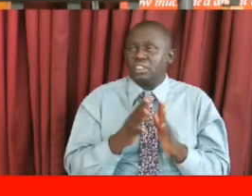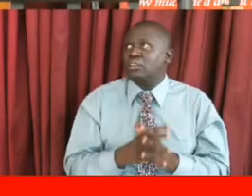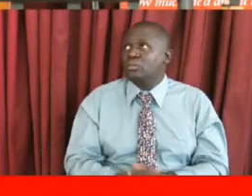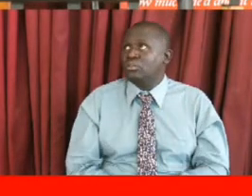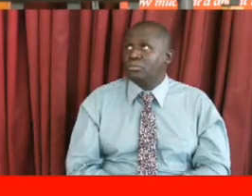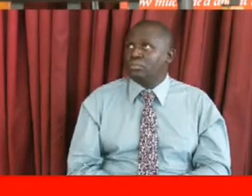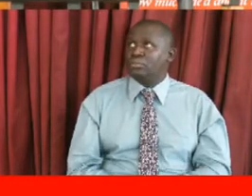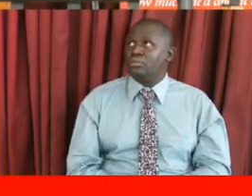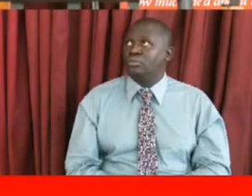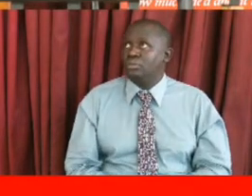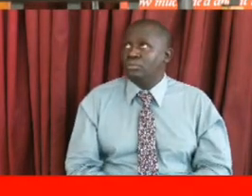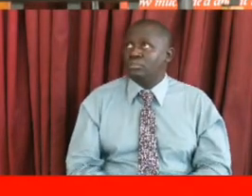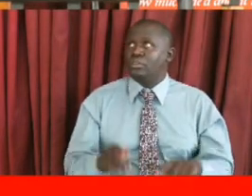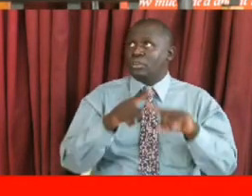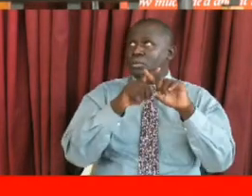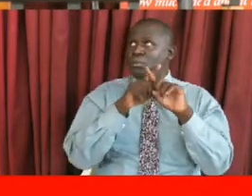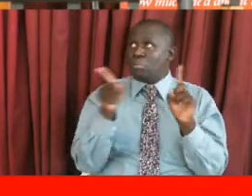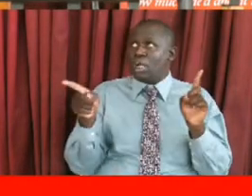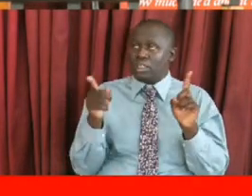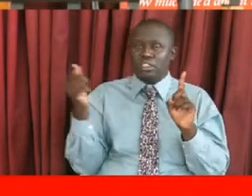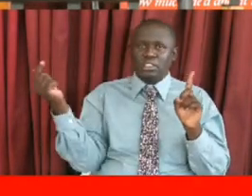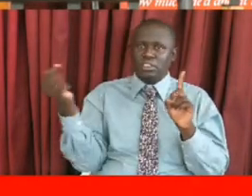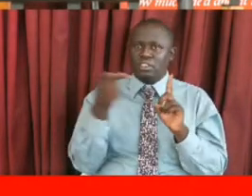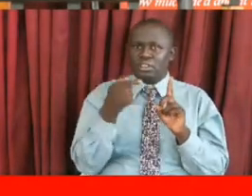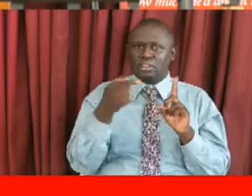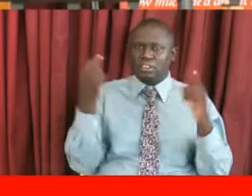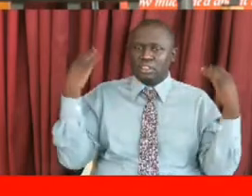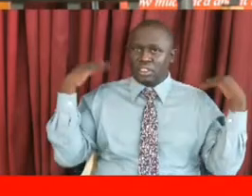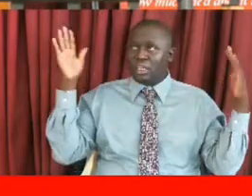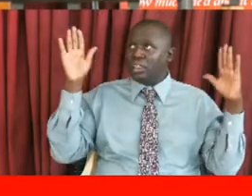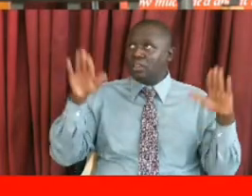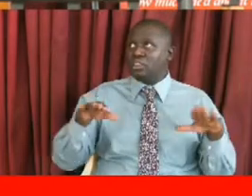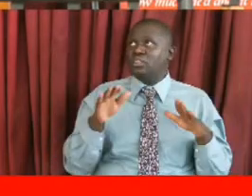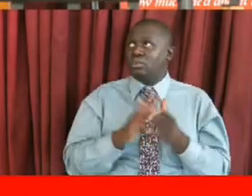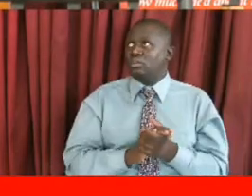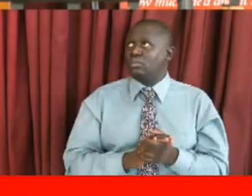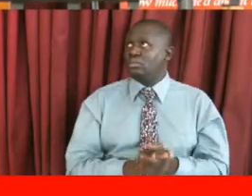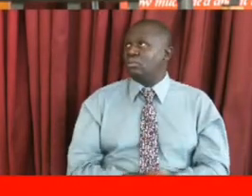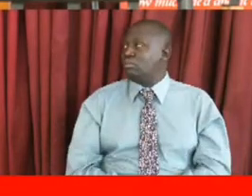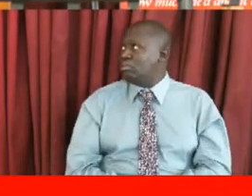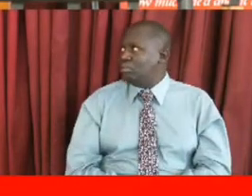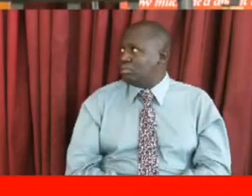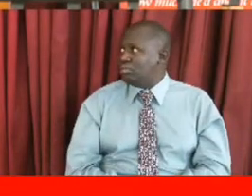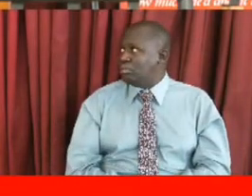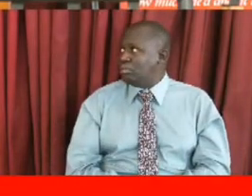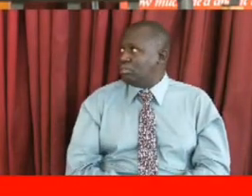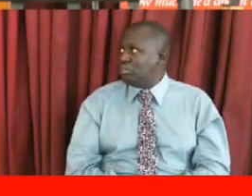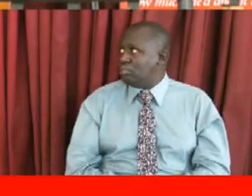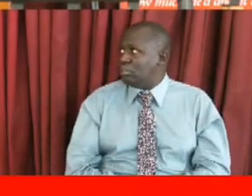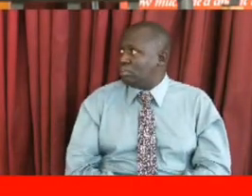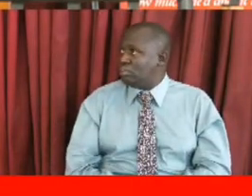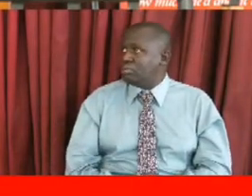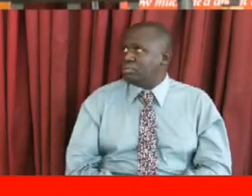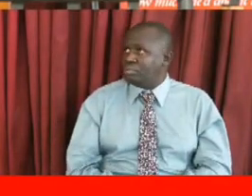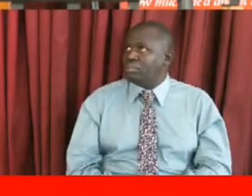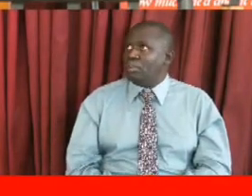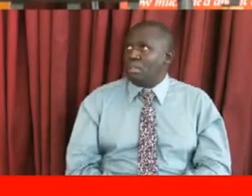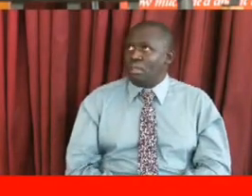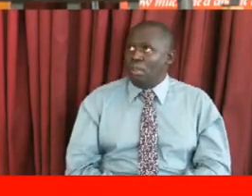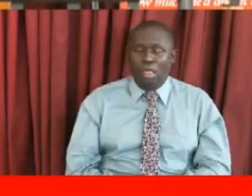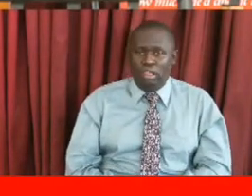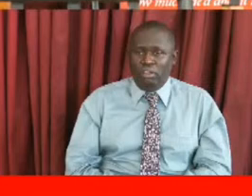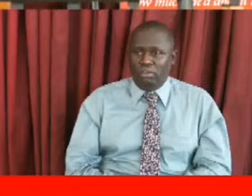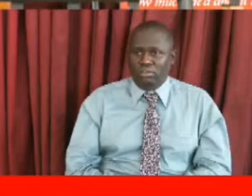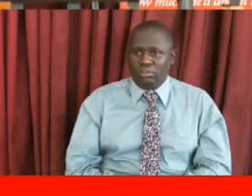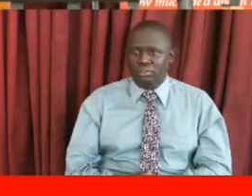was all we know where he was born in Turkey Turkey yes Iranians we know his place